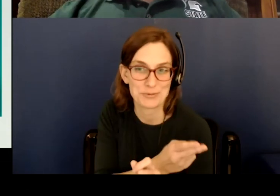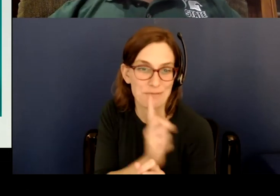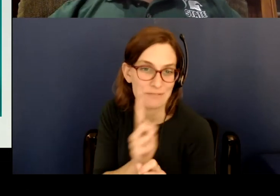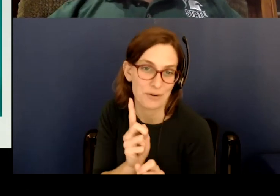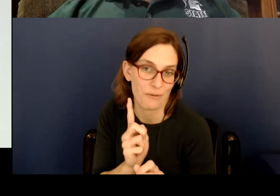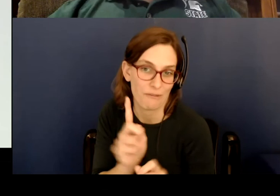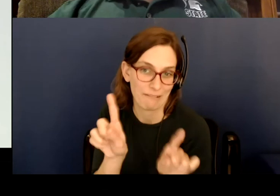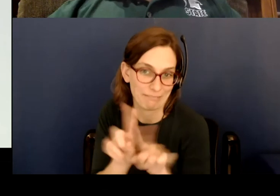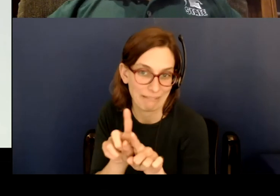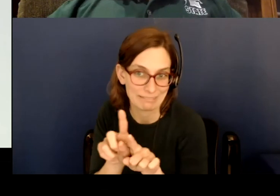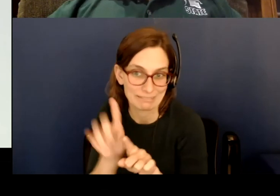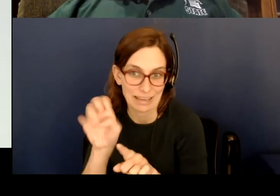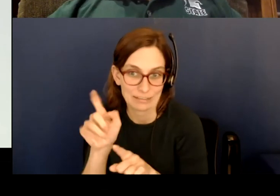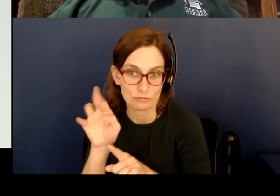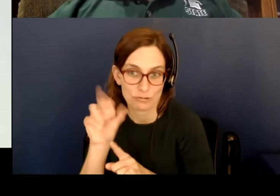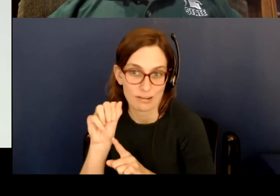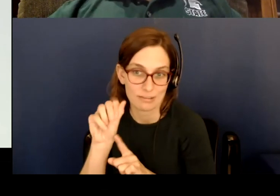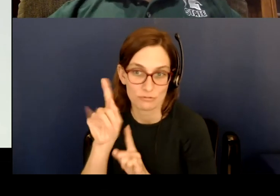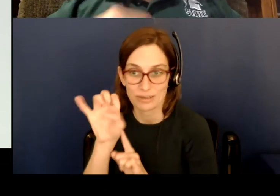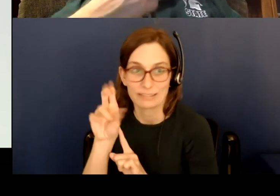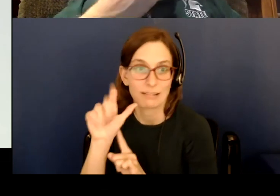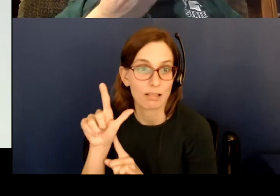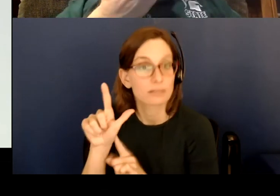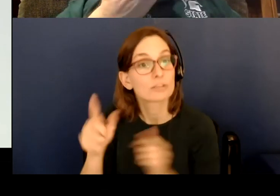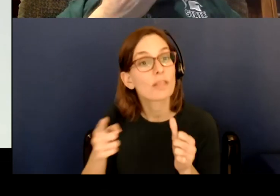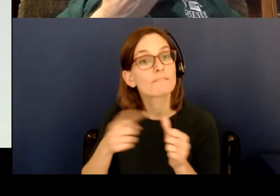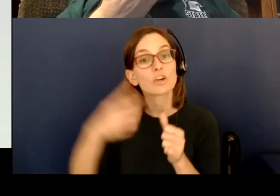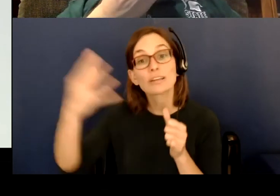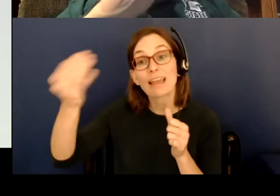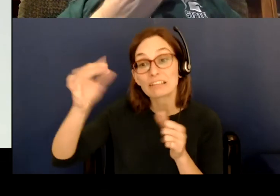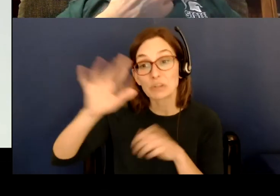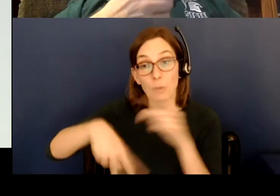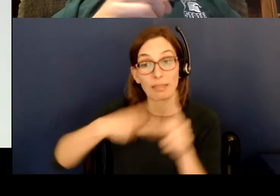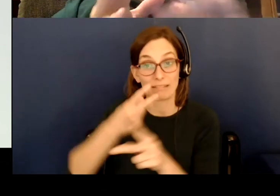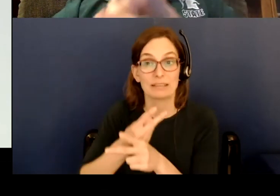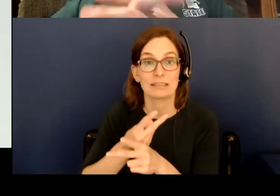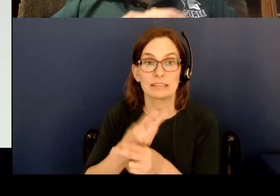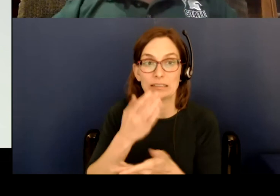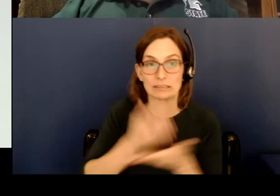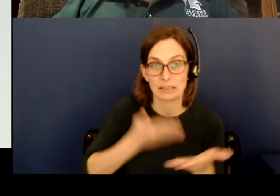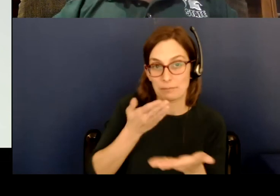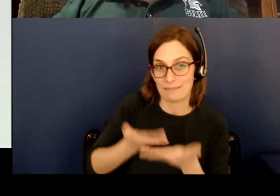extraterrestrial. But the first exoplanets. Some evidence in 1988,